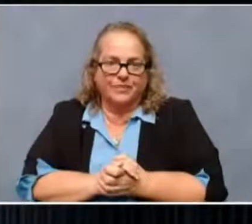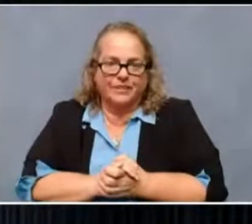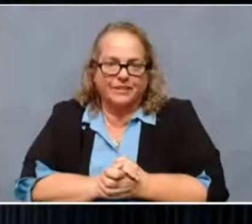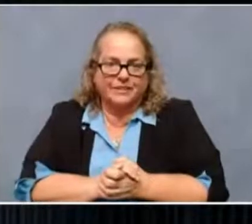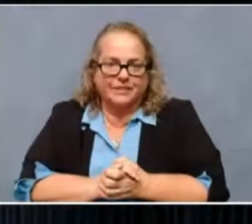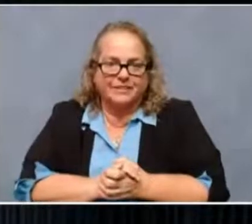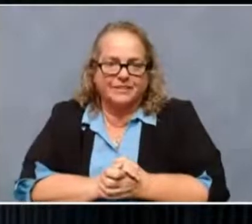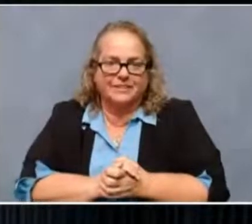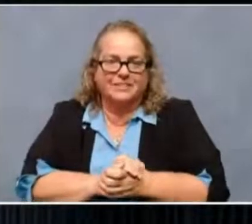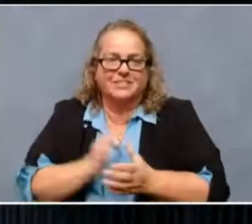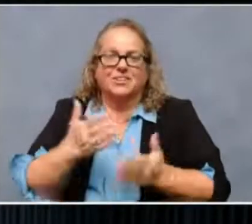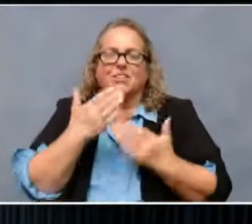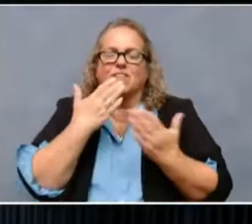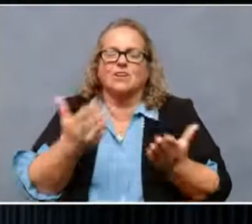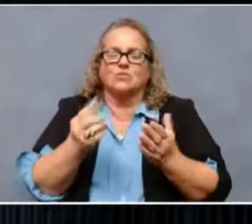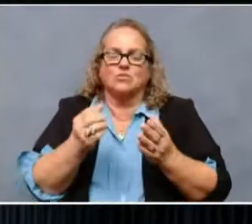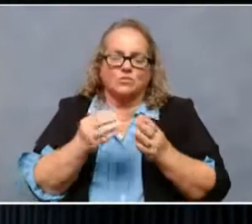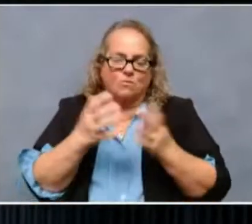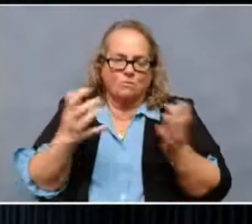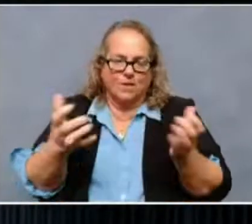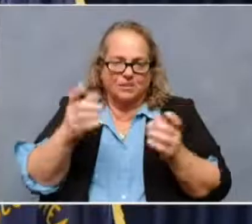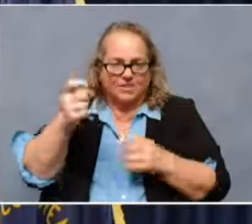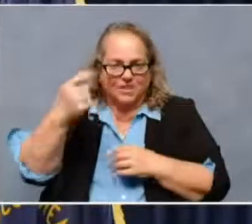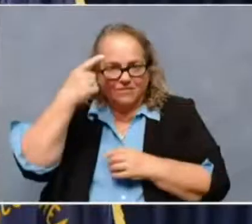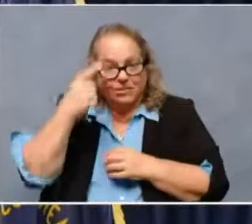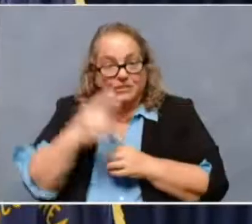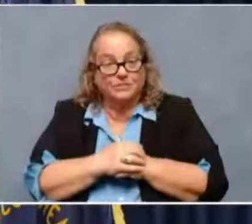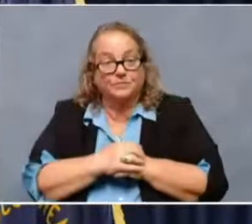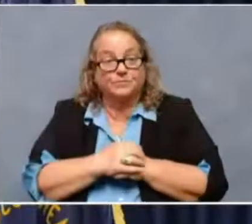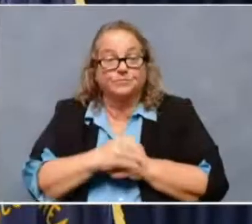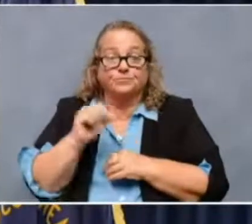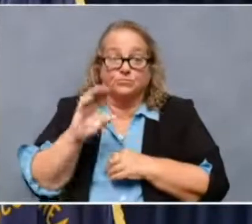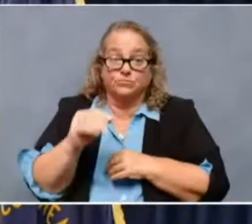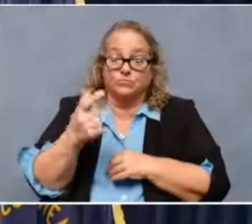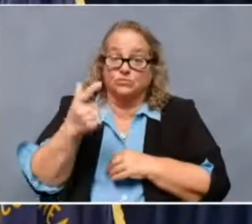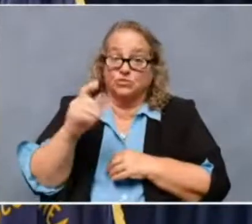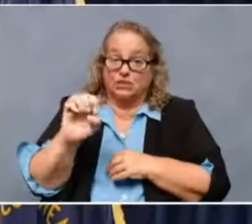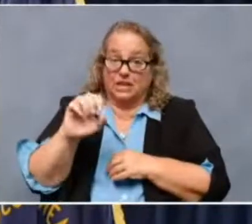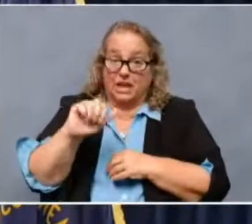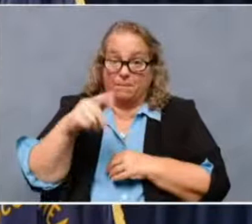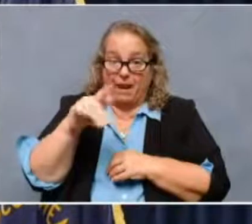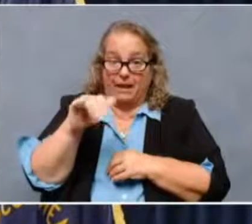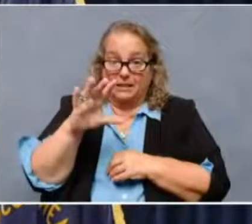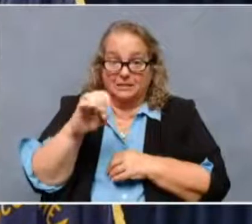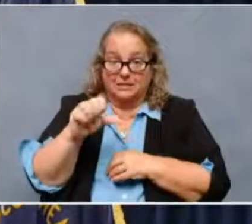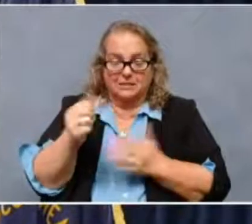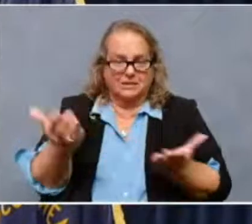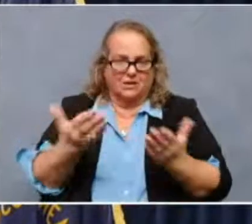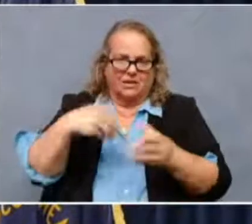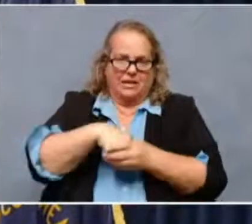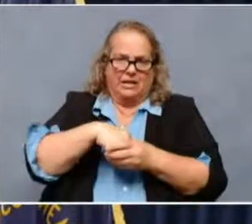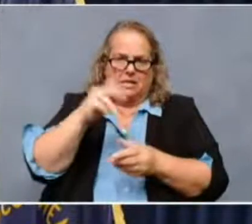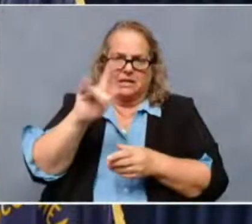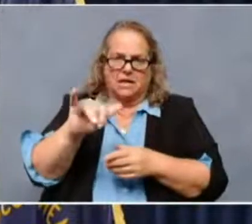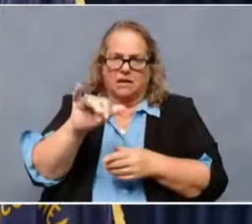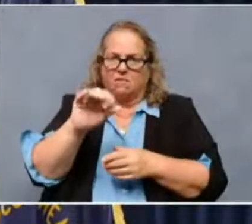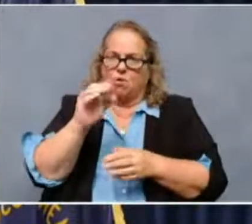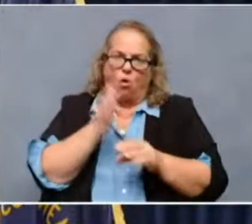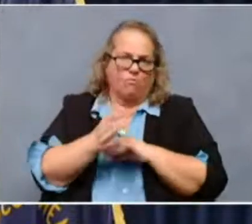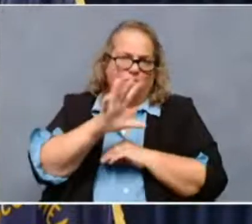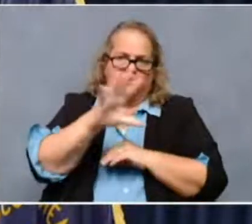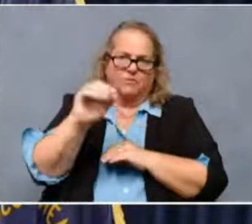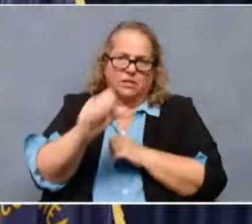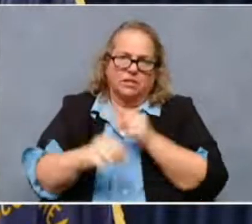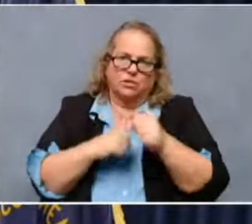Thank you so much, Governor. So GE Appliances has been in Kentucky for over 50 years, and we've had